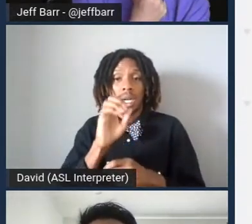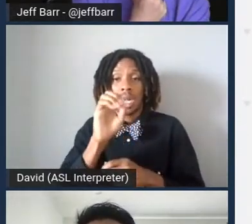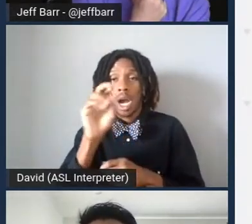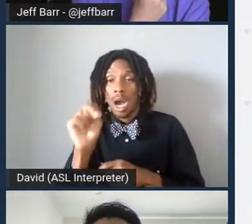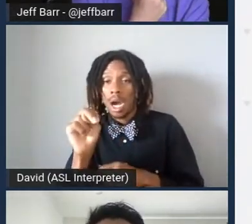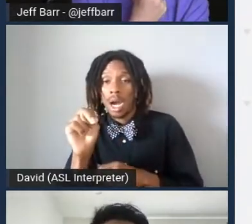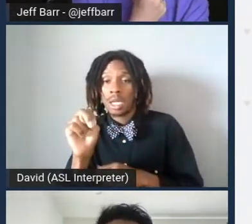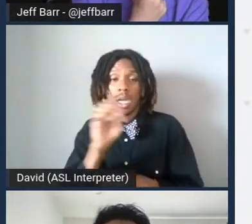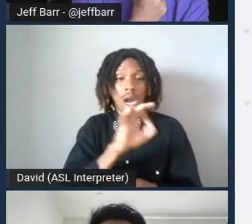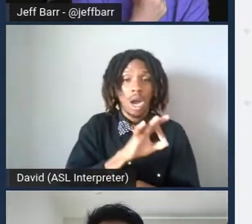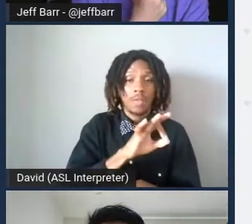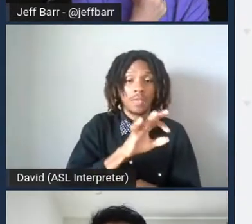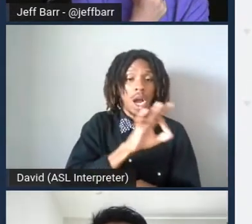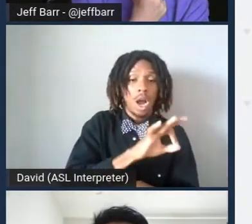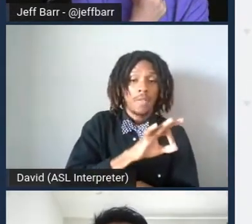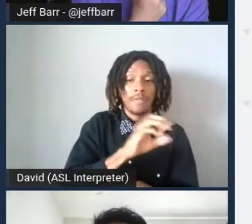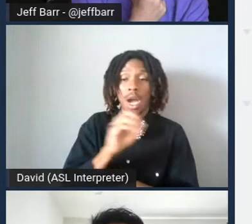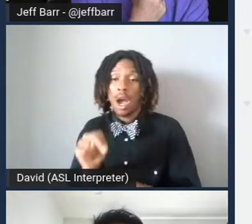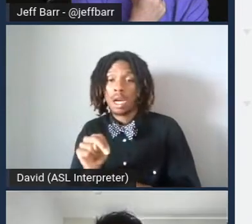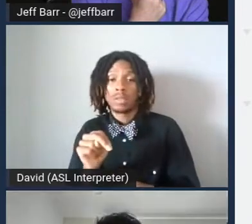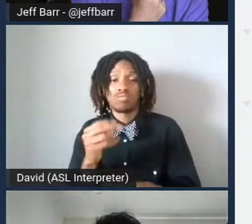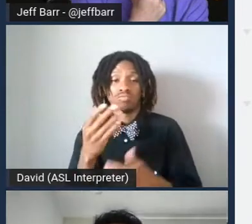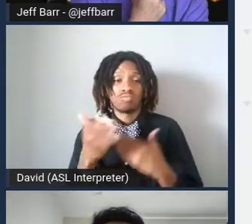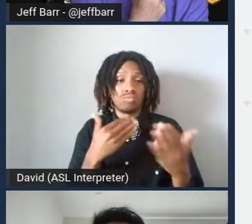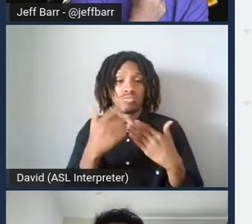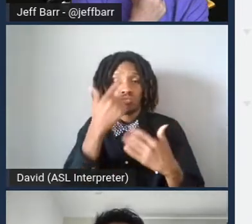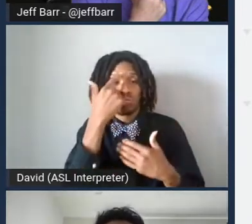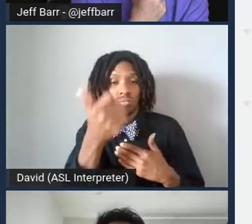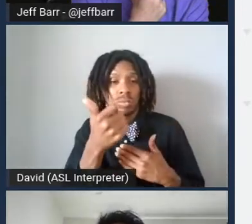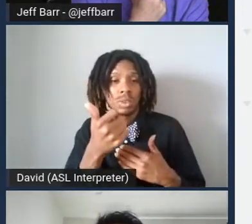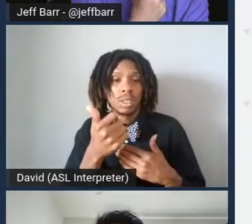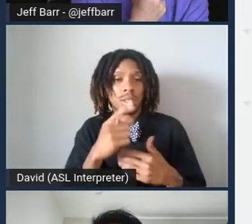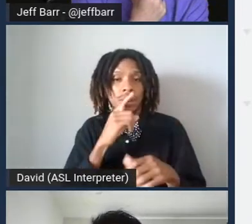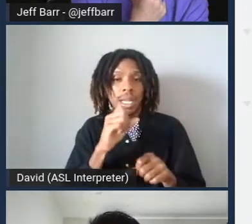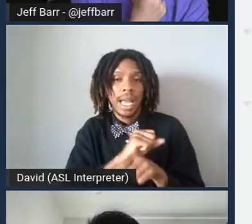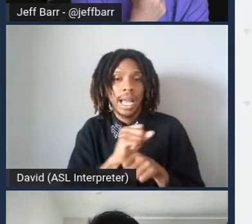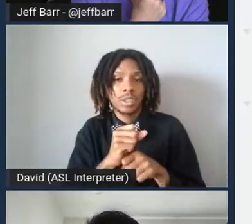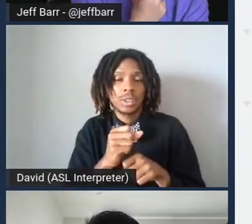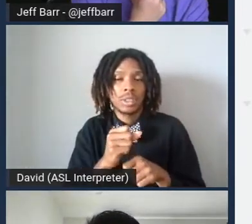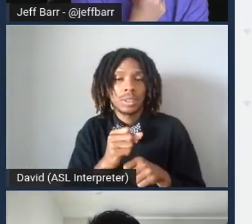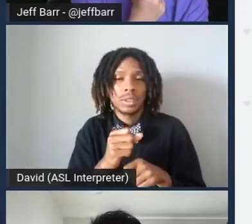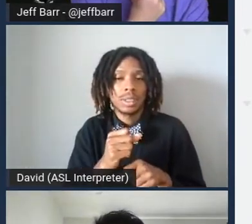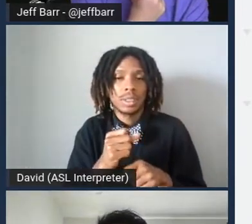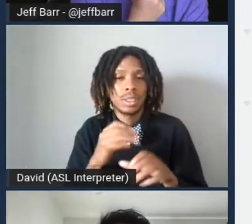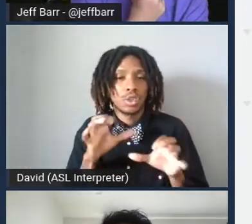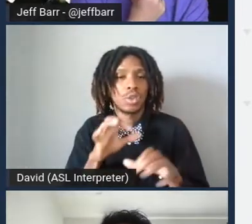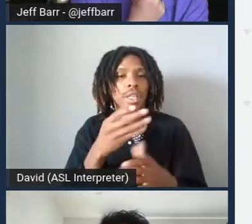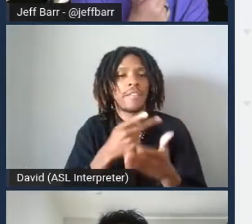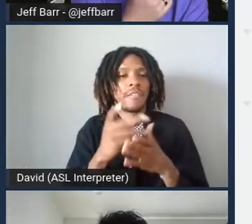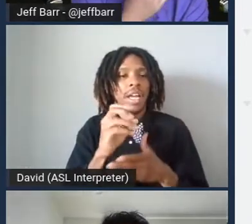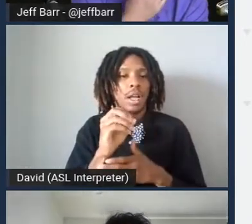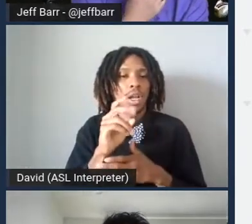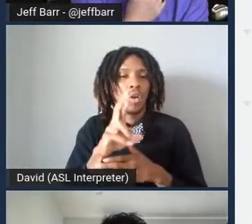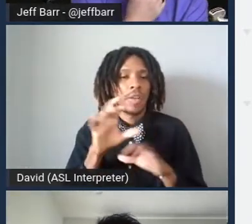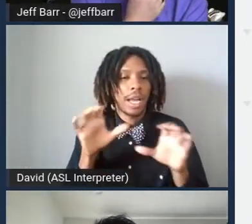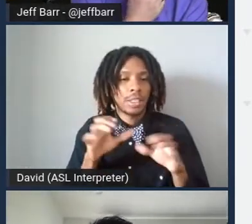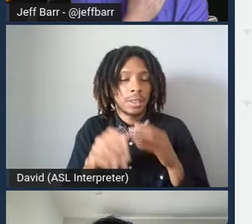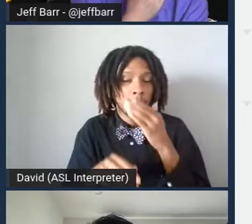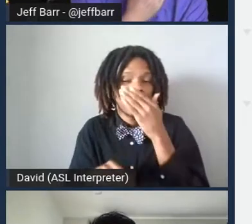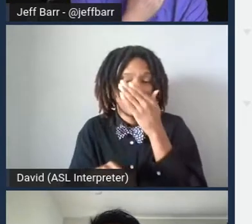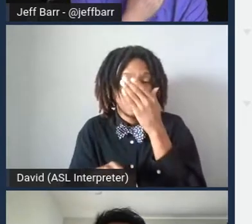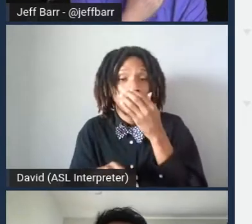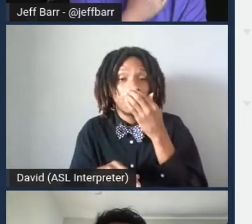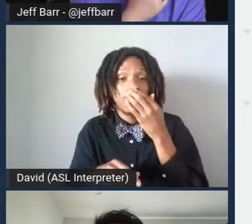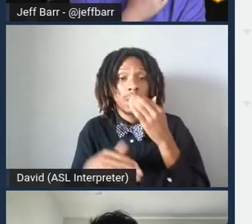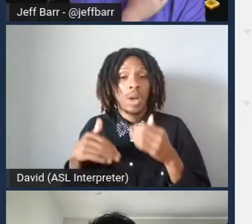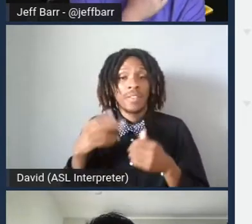from on and off and off to on, whichever way you want to actually carry out the failover actions. And what we do here behind the scene on